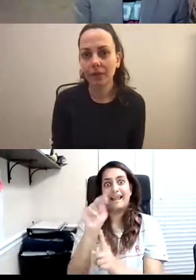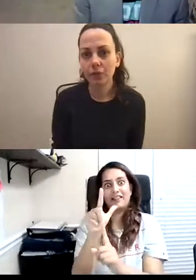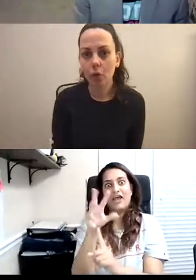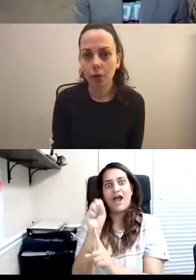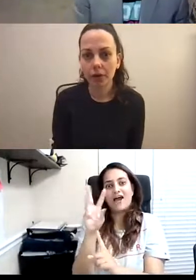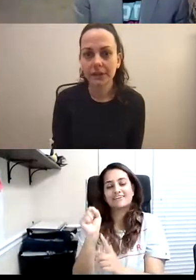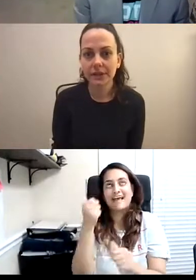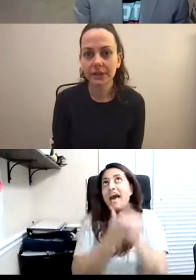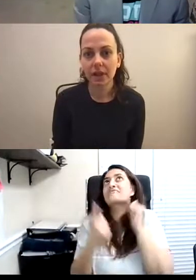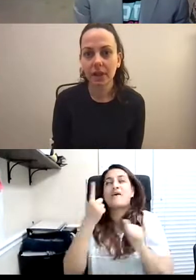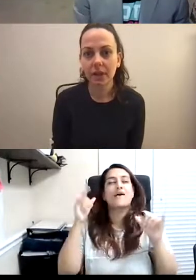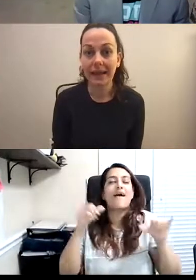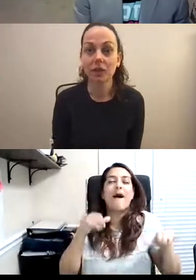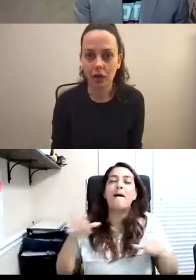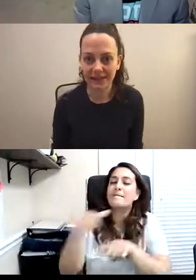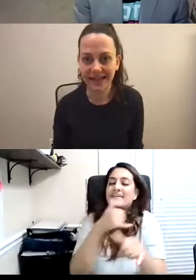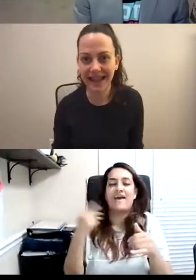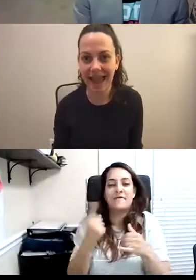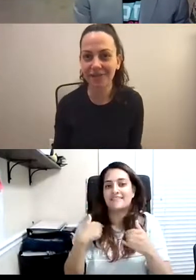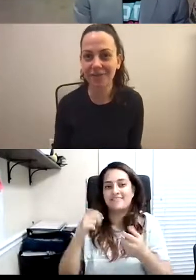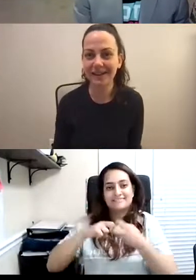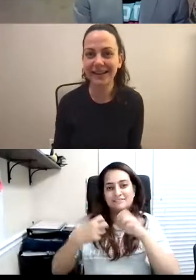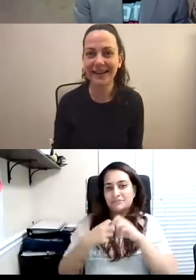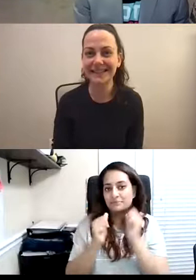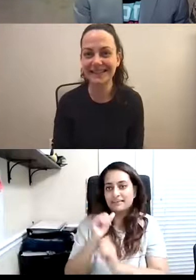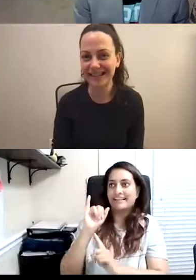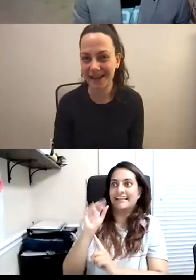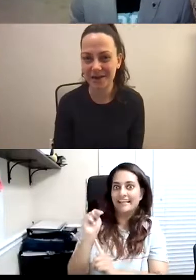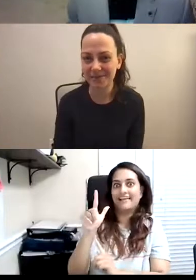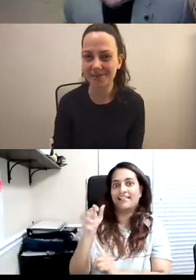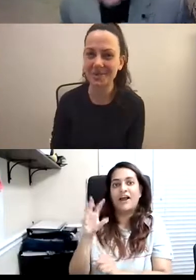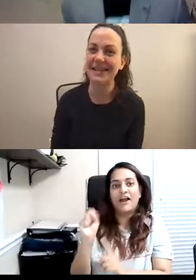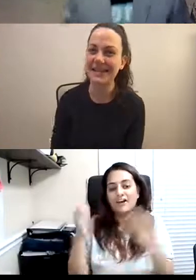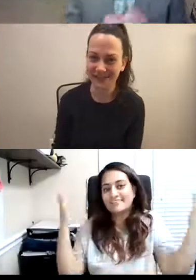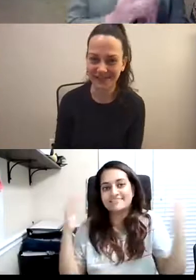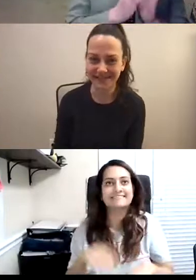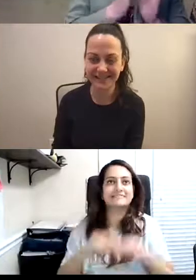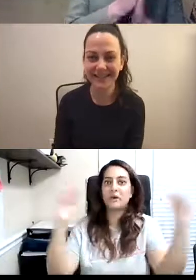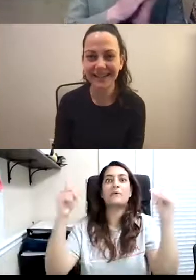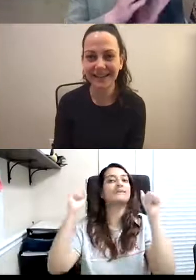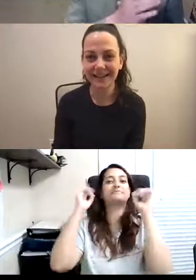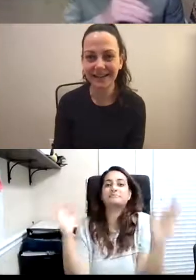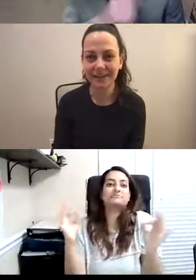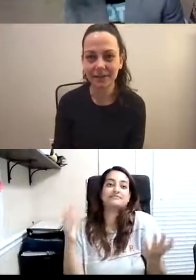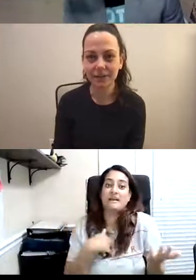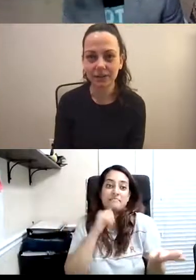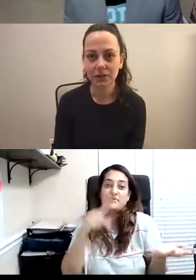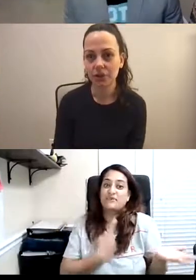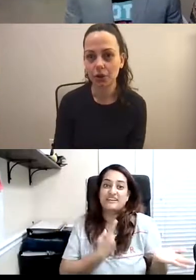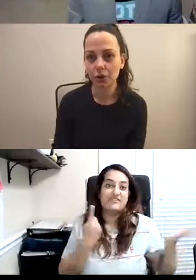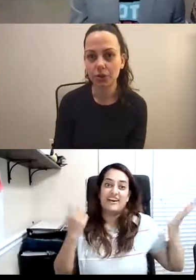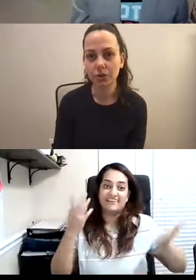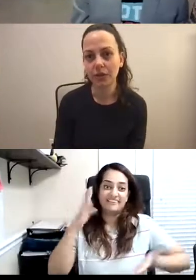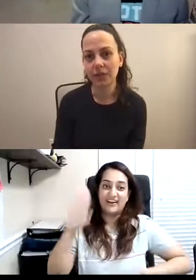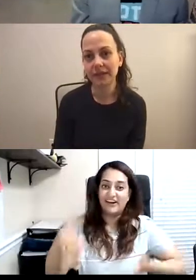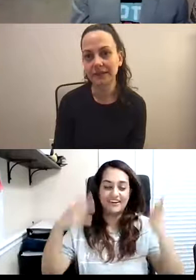I mean, of course, in-laws, everyone has the same problem with in-laws, because,